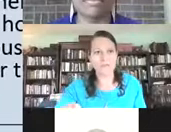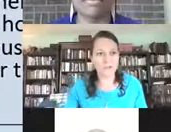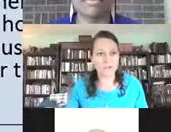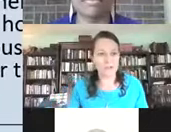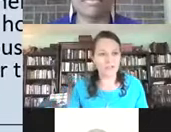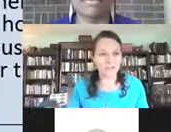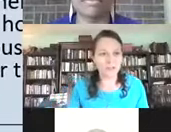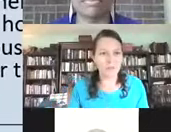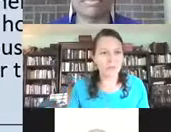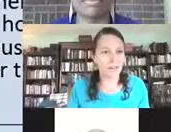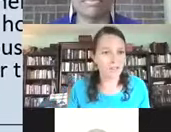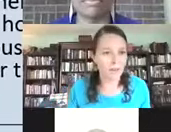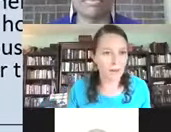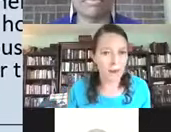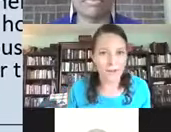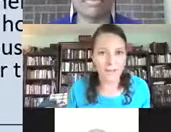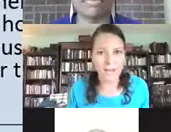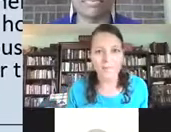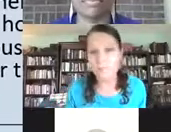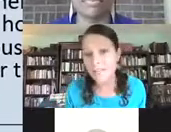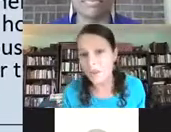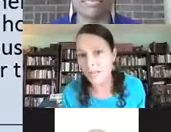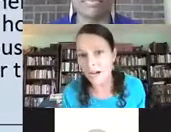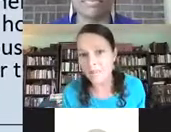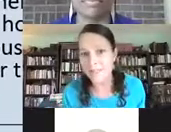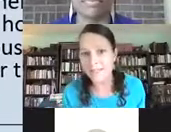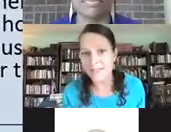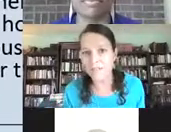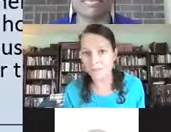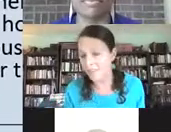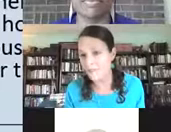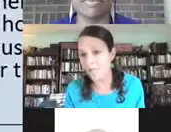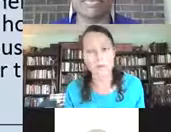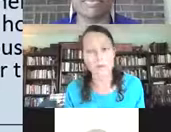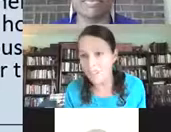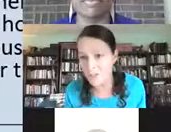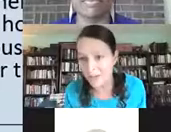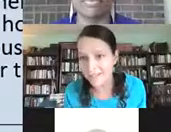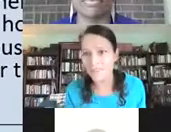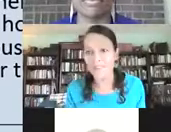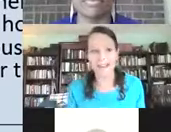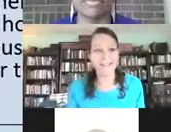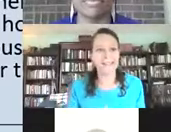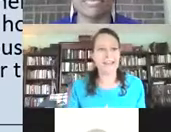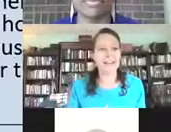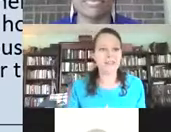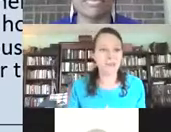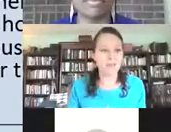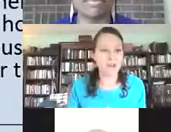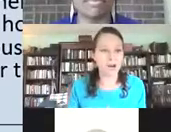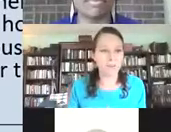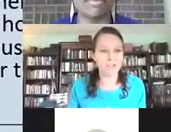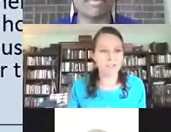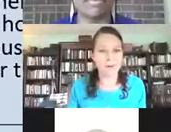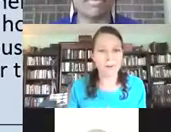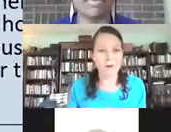of Research Cluster, Ethnographies of Empire, we have a meet and greet on Monday, the 28th of September. Please join us for that. And then we have a